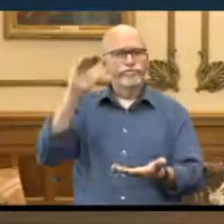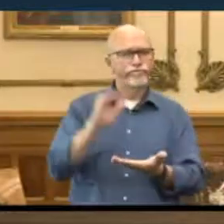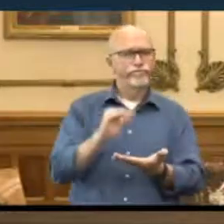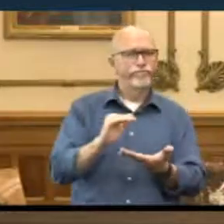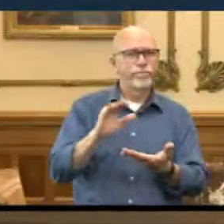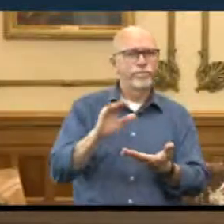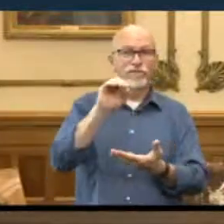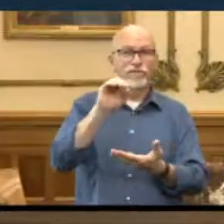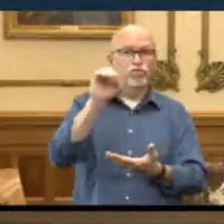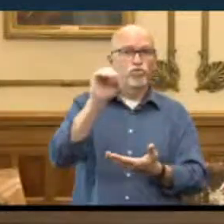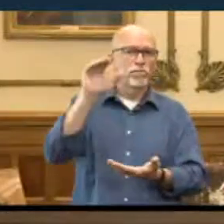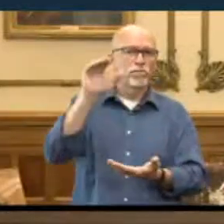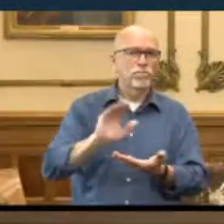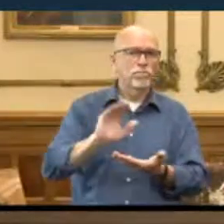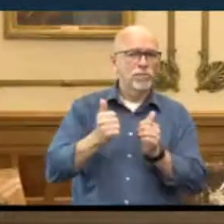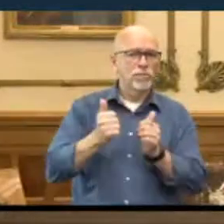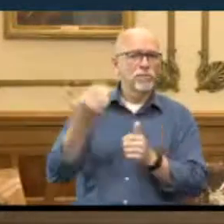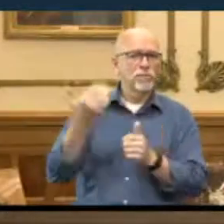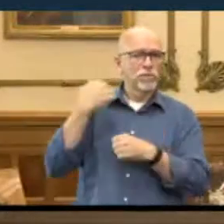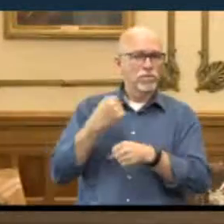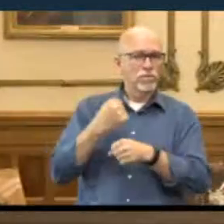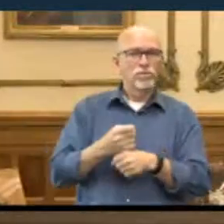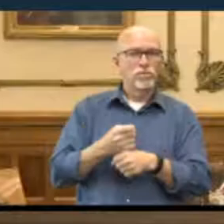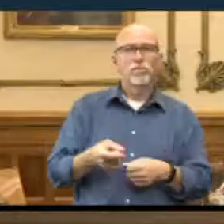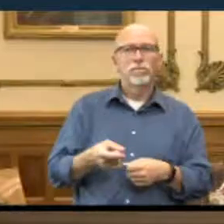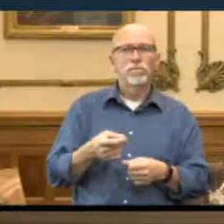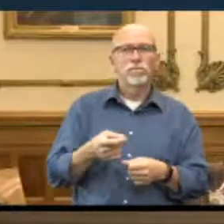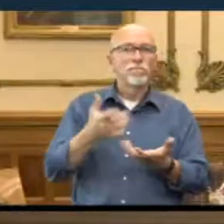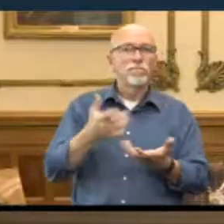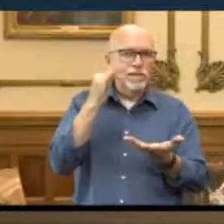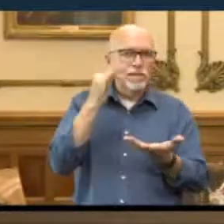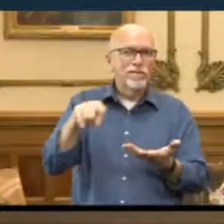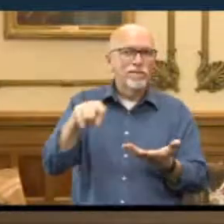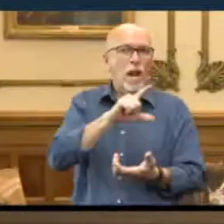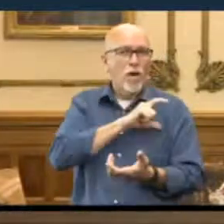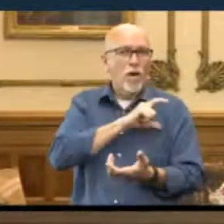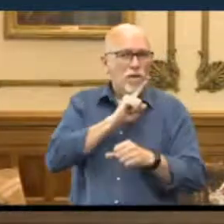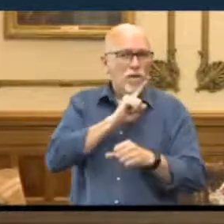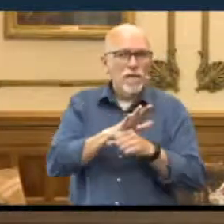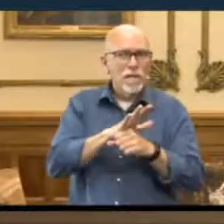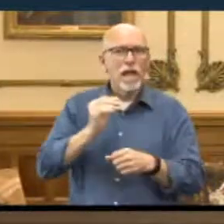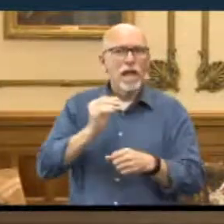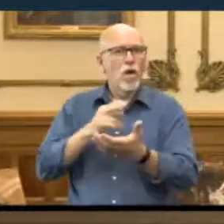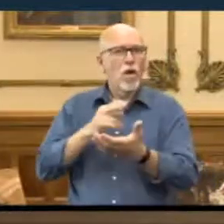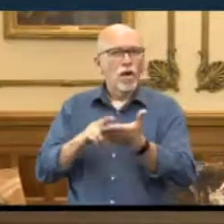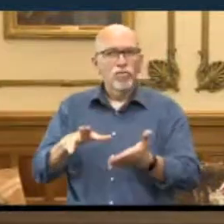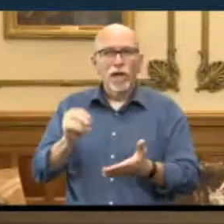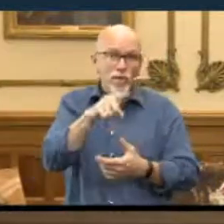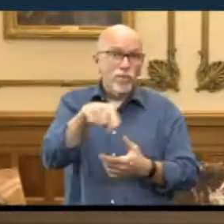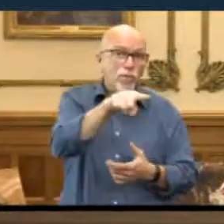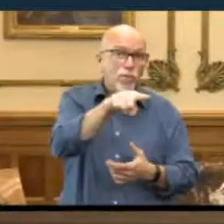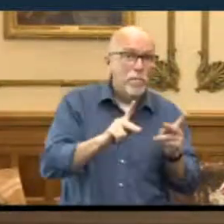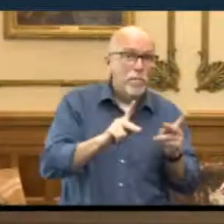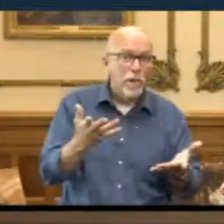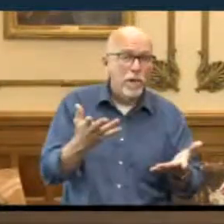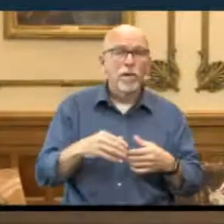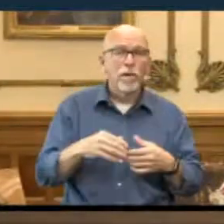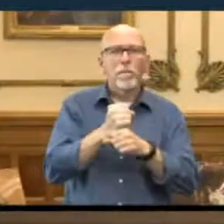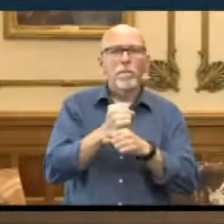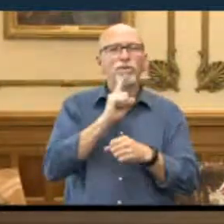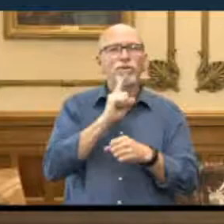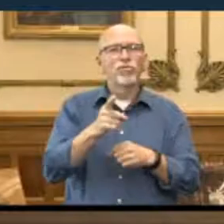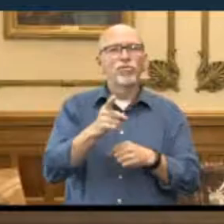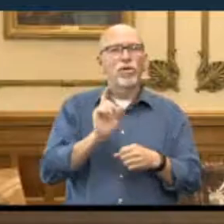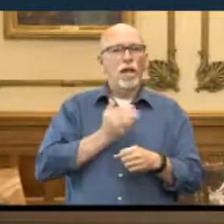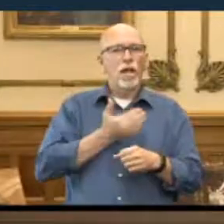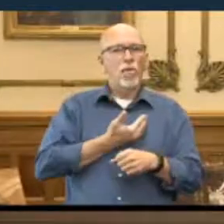than 50%. This year, and that speaks to the commitment from law enforcement and to our contractors and to you Hoosiers to making sure that